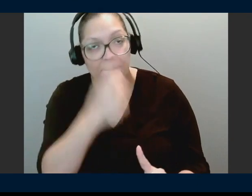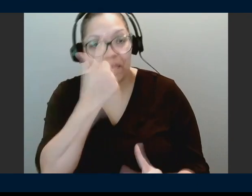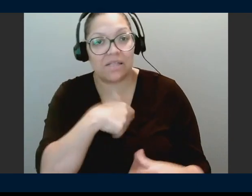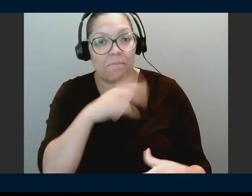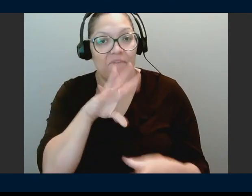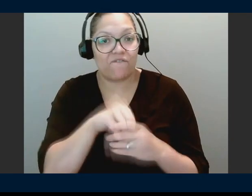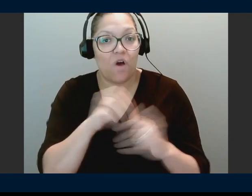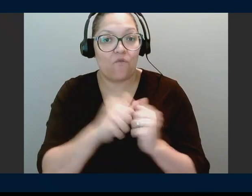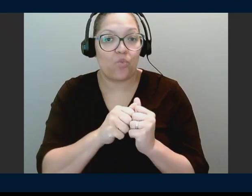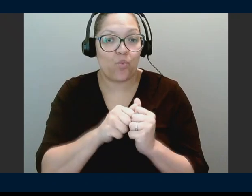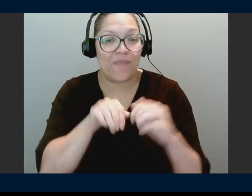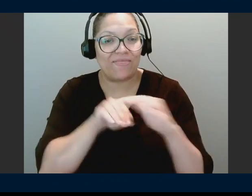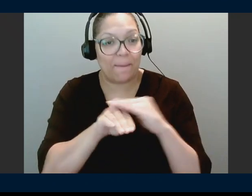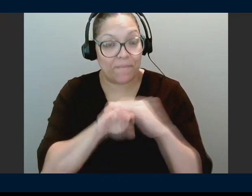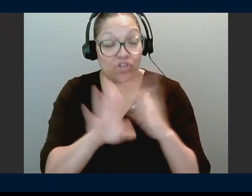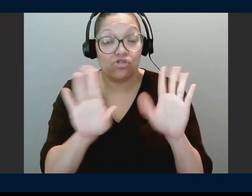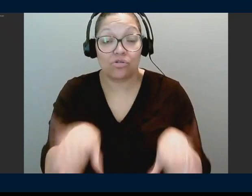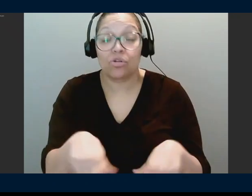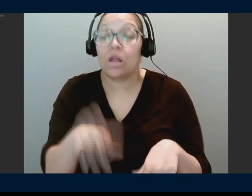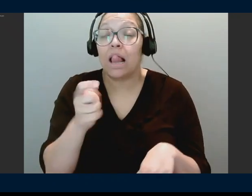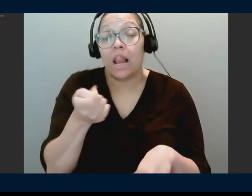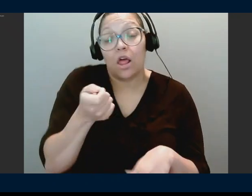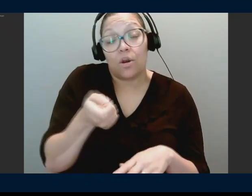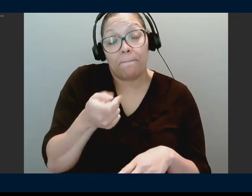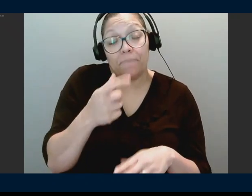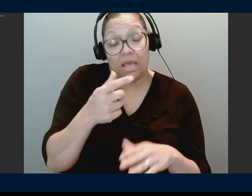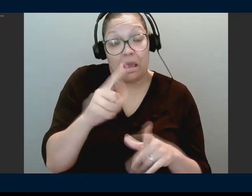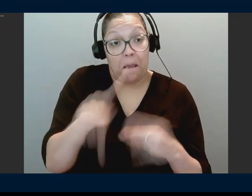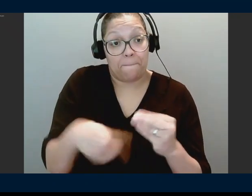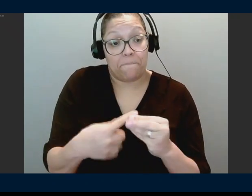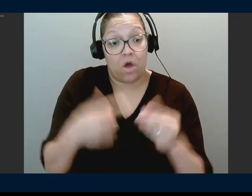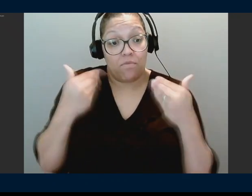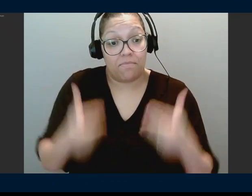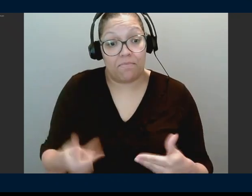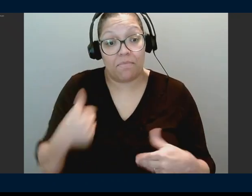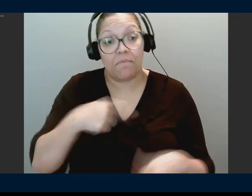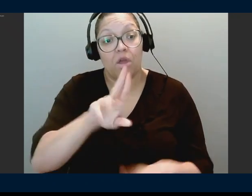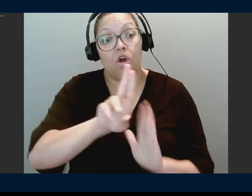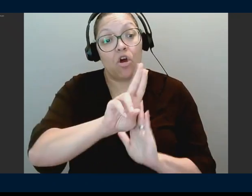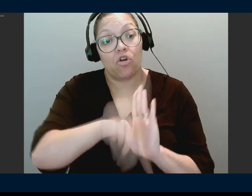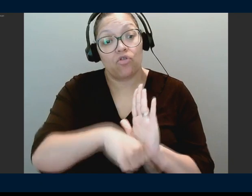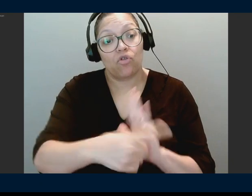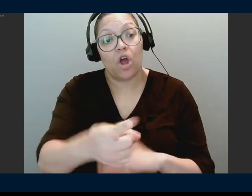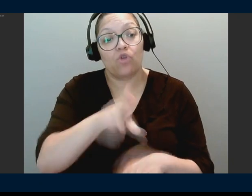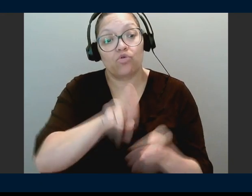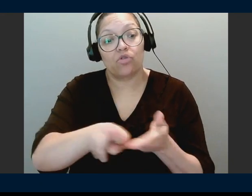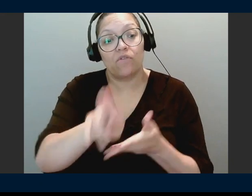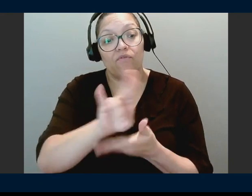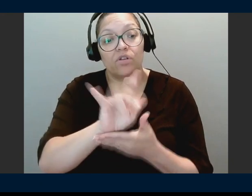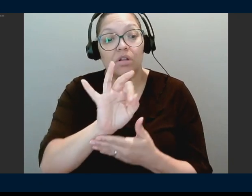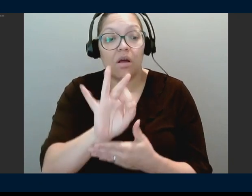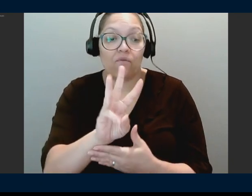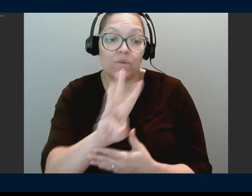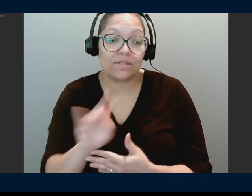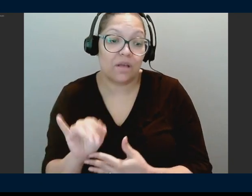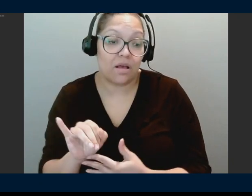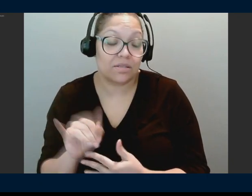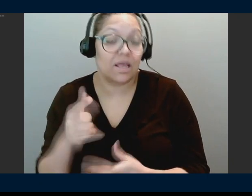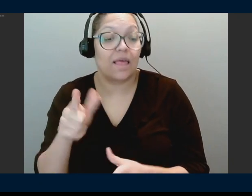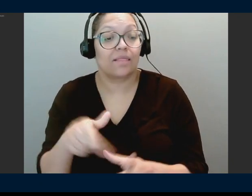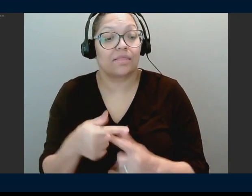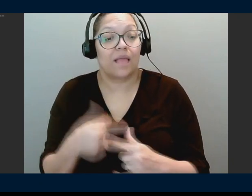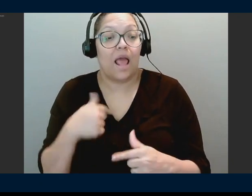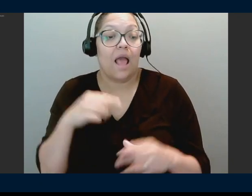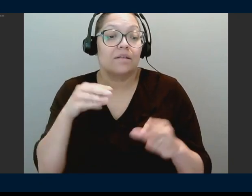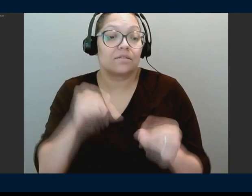Let's see. So just a little bit about me. So I did my undergrad at University of Wisconsin. Then I spent a year studying in